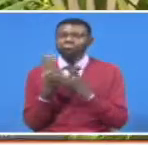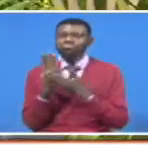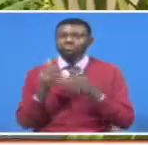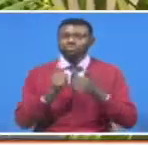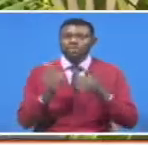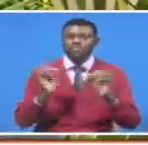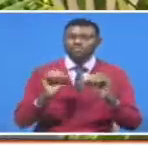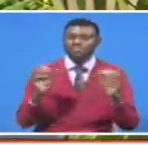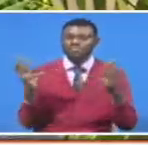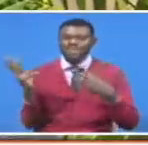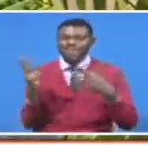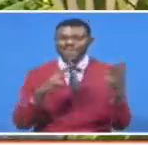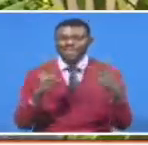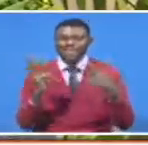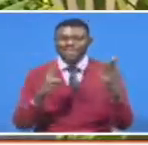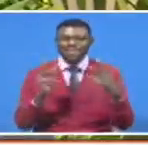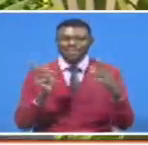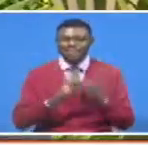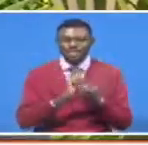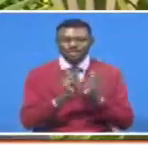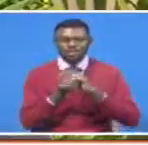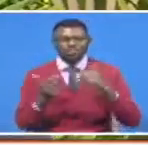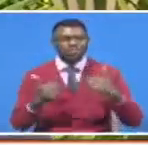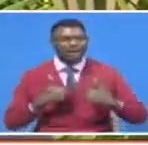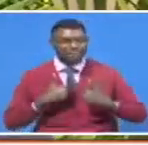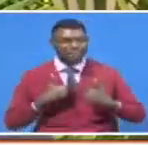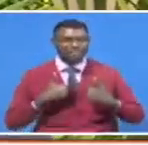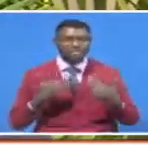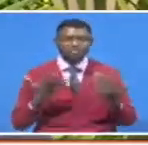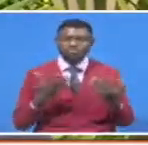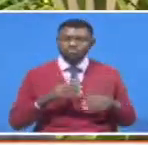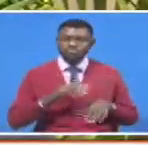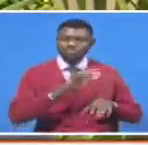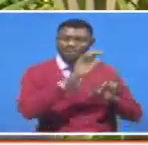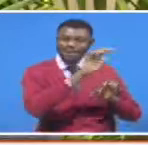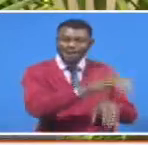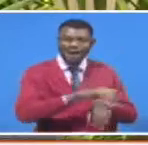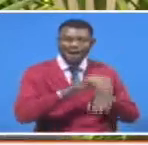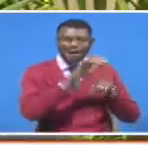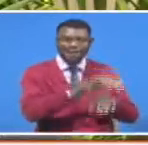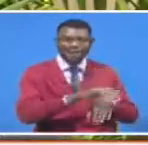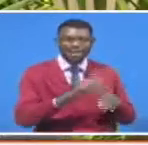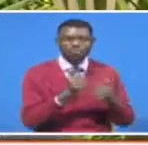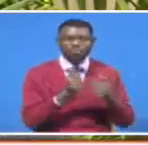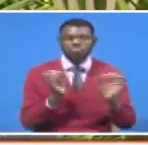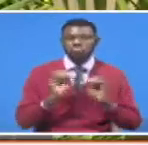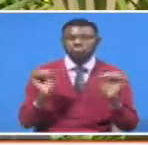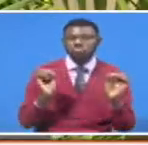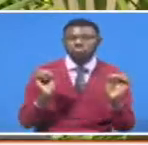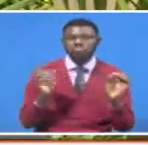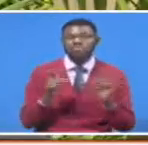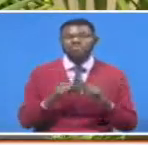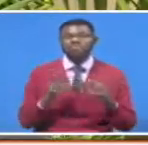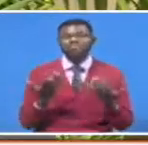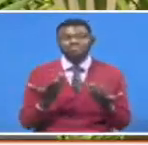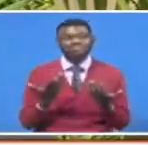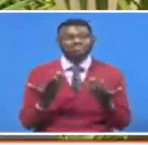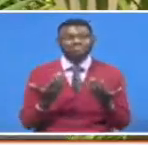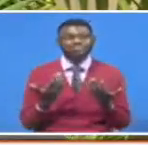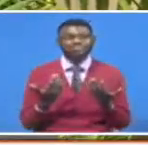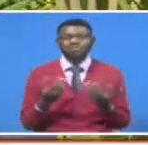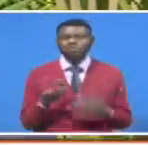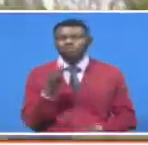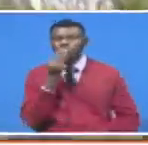the climate change is impacting on the agriculture of Meru, and subsequently causing a lot of